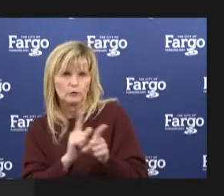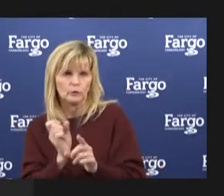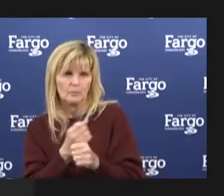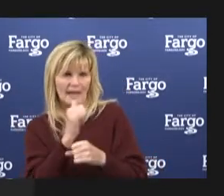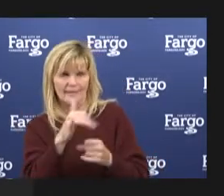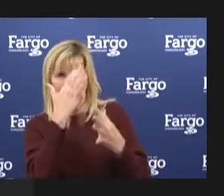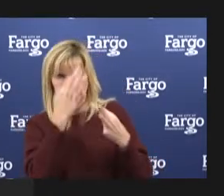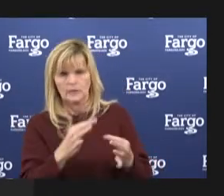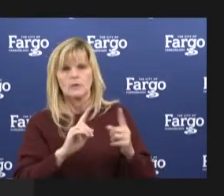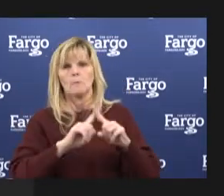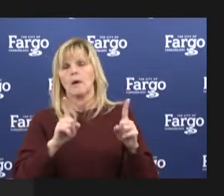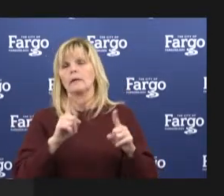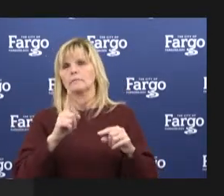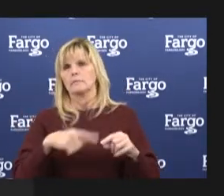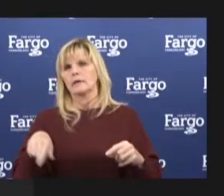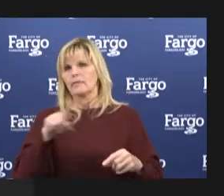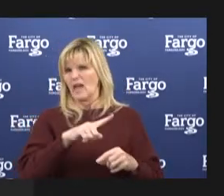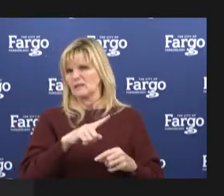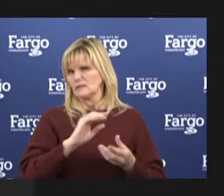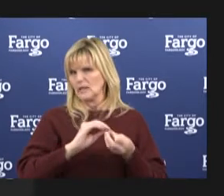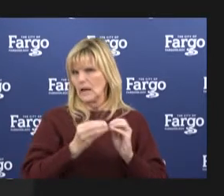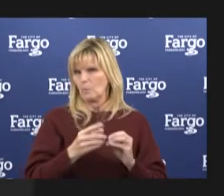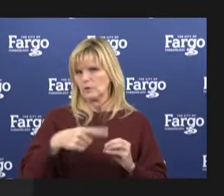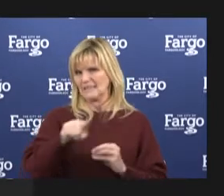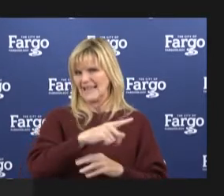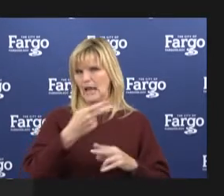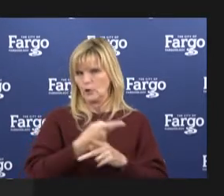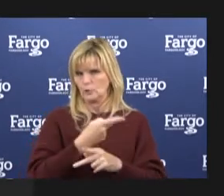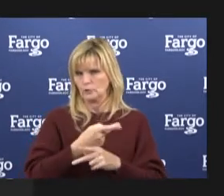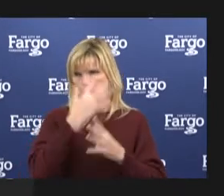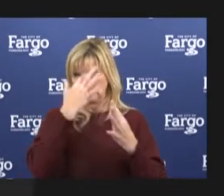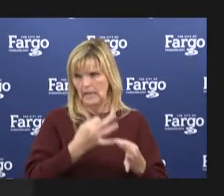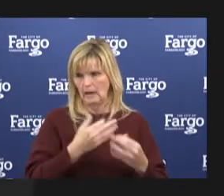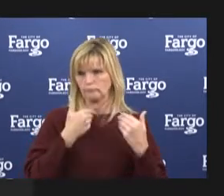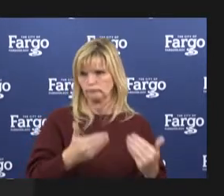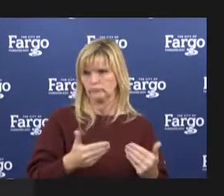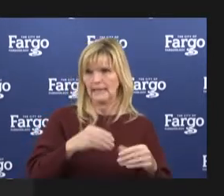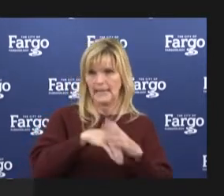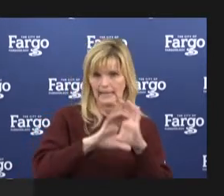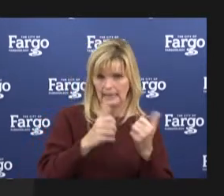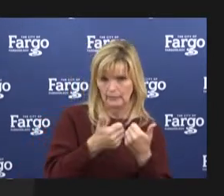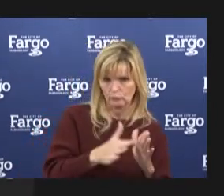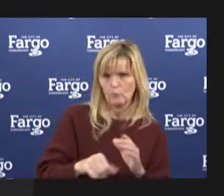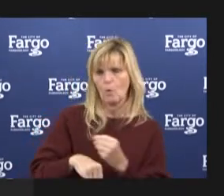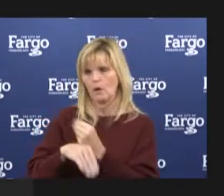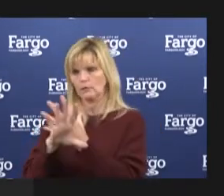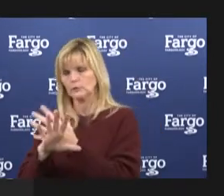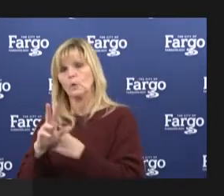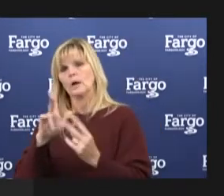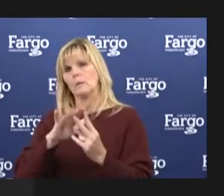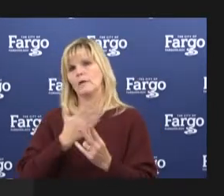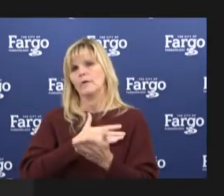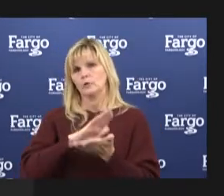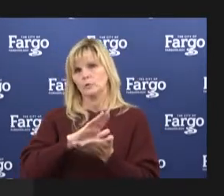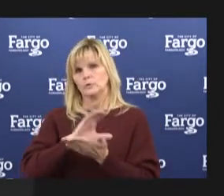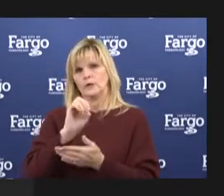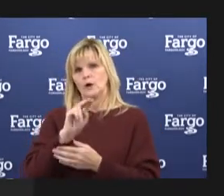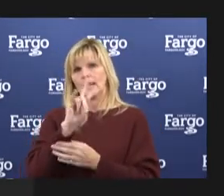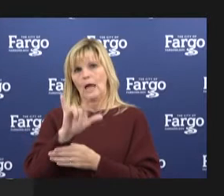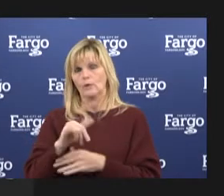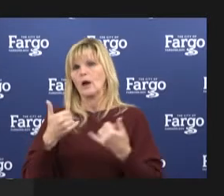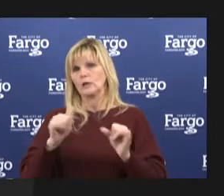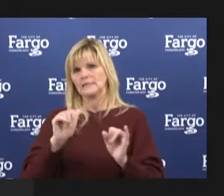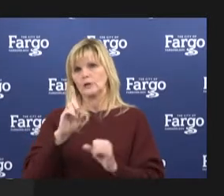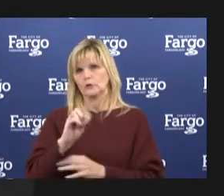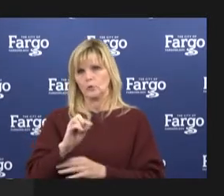the data figures that they use. So a couple of the schools in our county are still